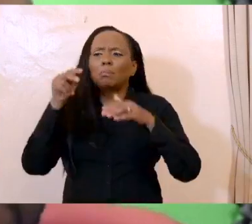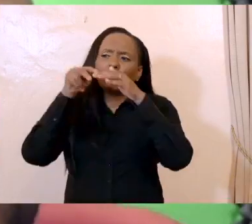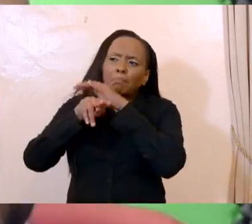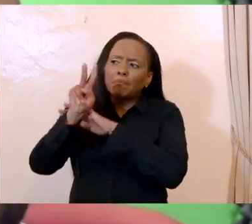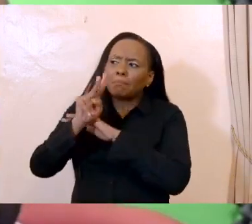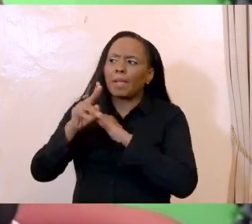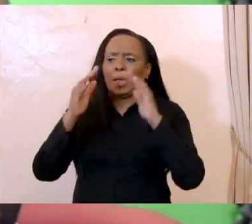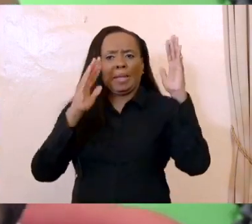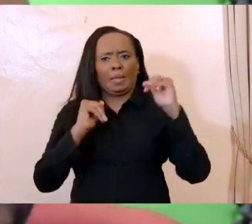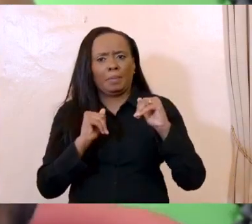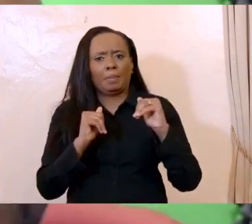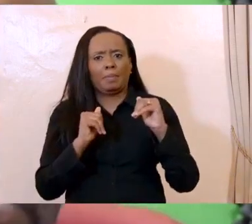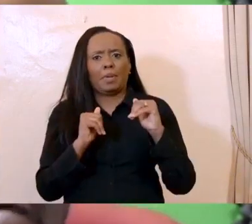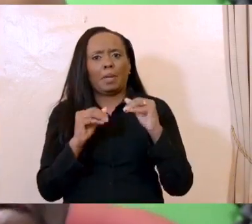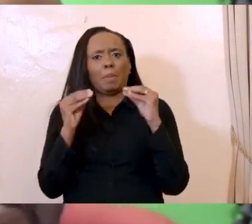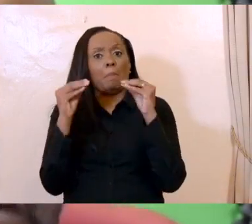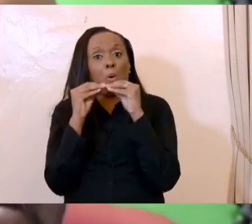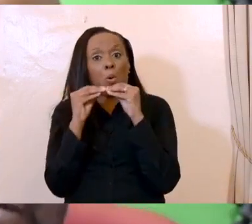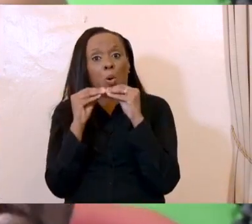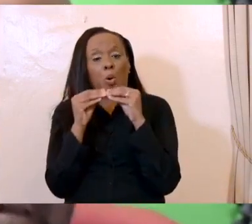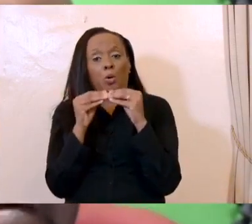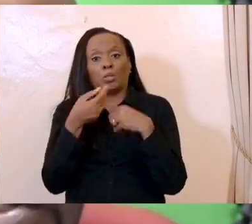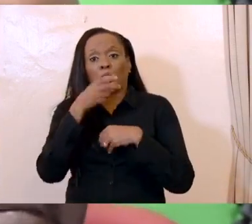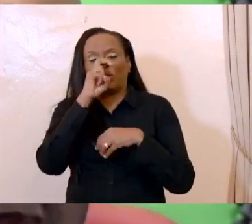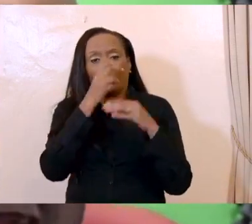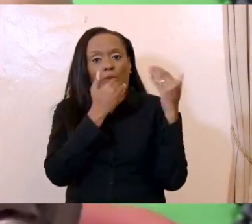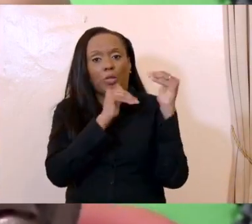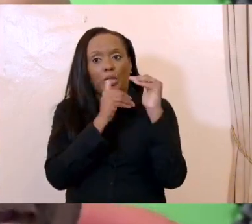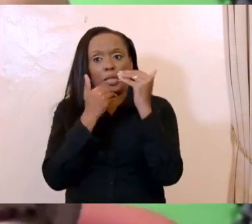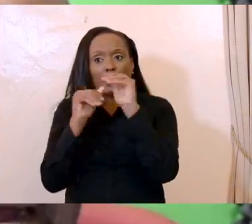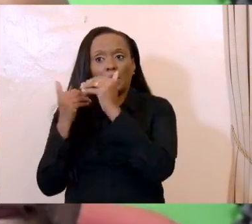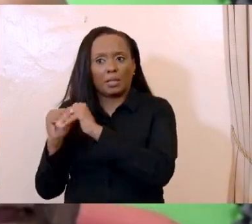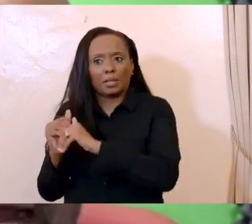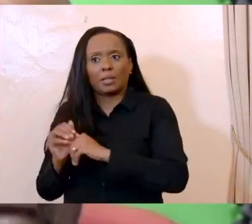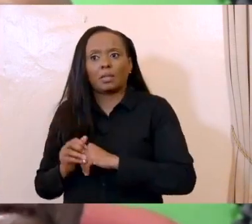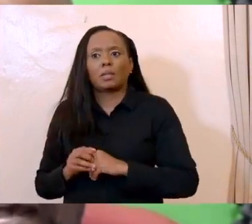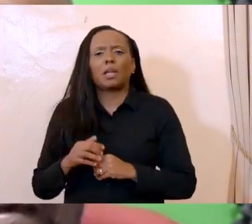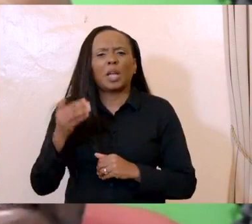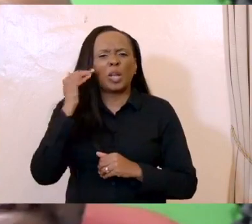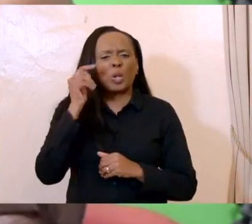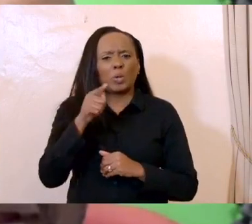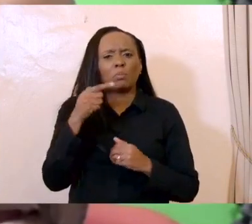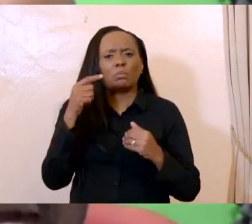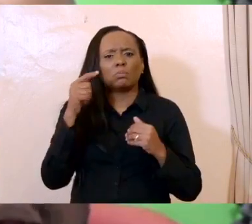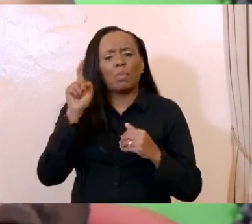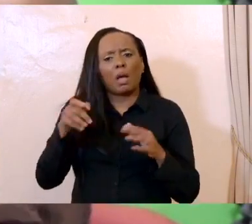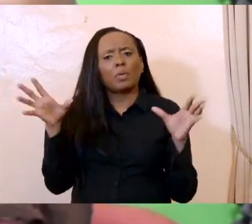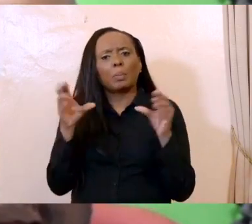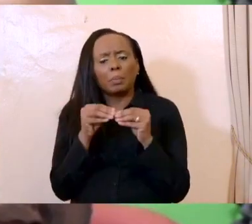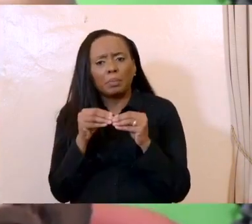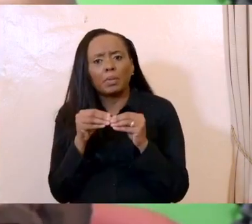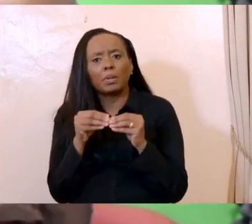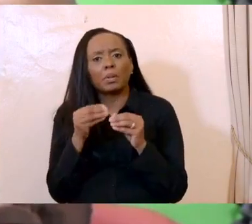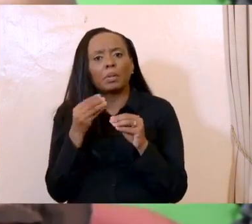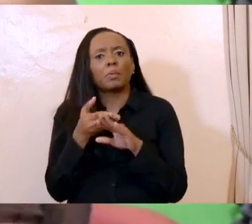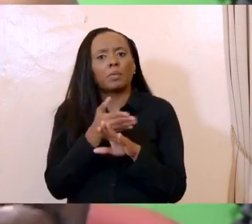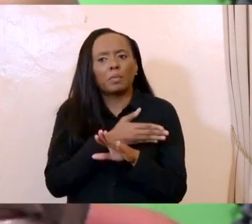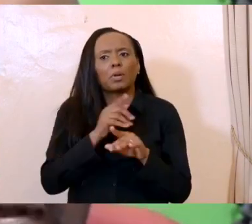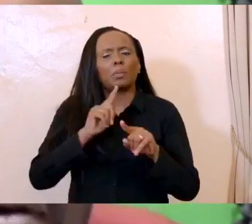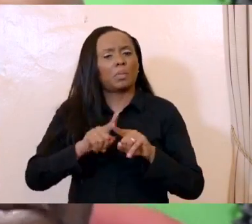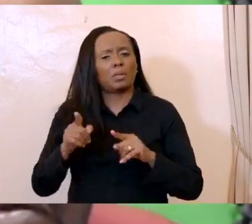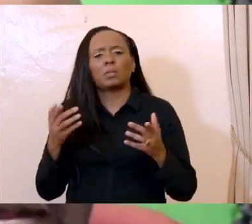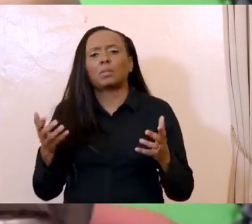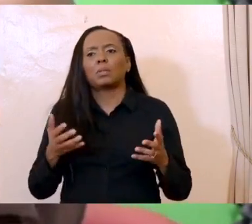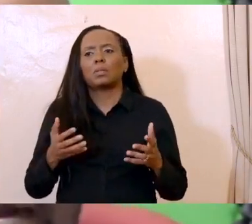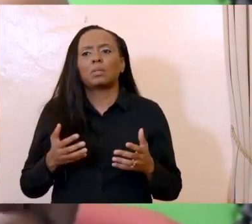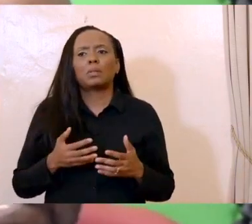said that a meeting has to take place in terms of the wider social partnership, but are you looking at yet a particular timeline when that could happen? And I guess we're